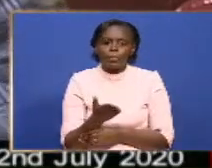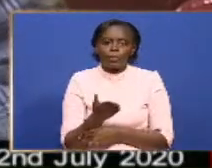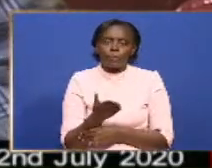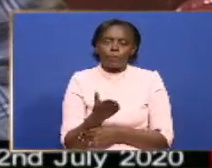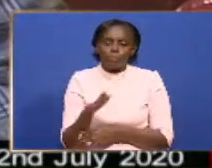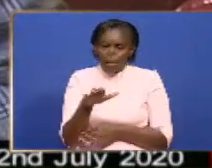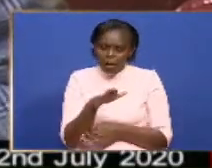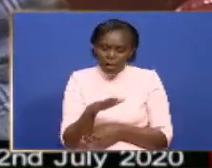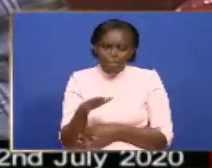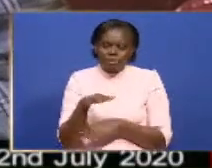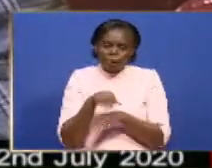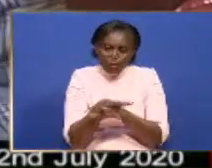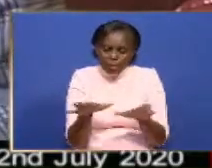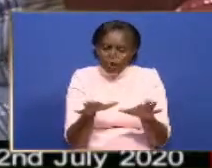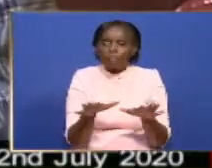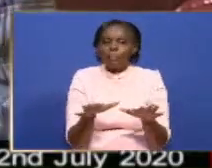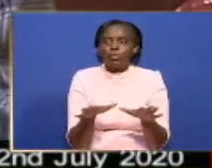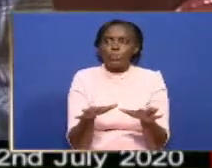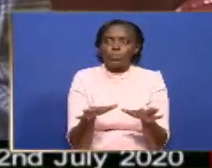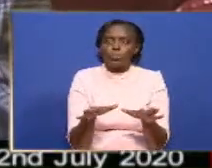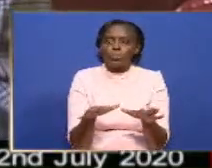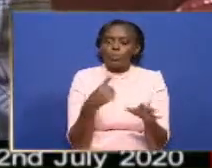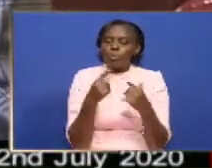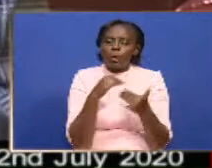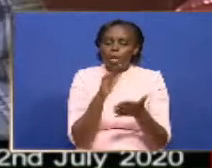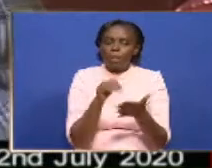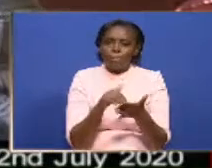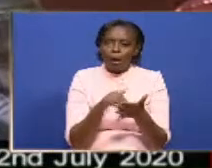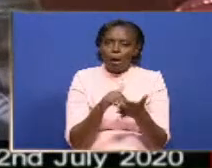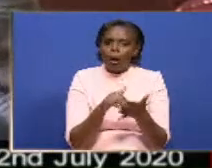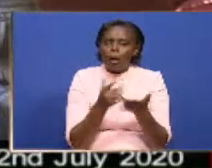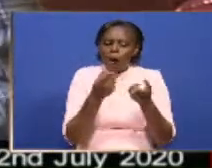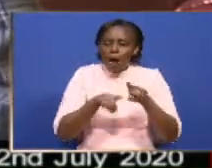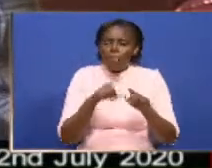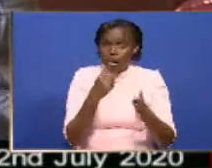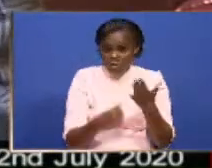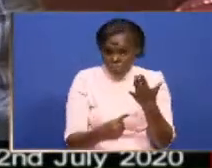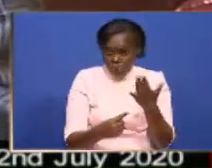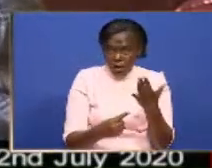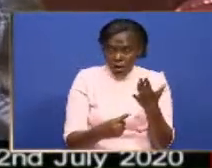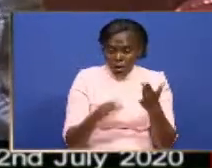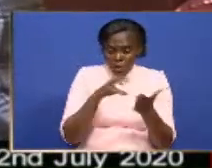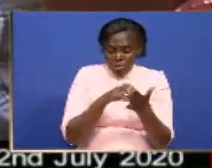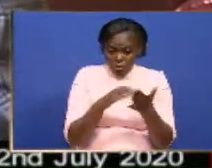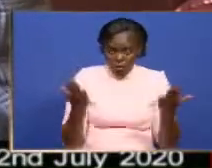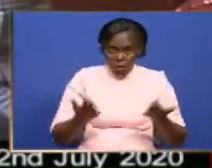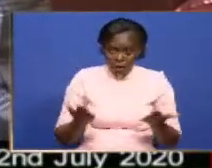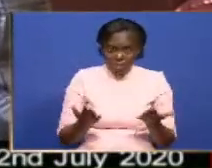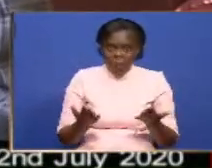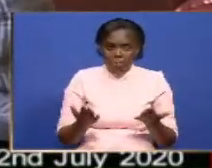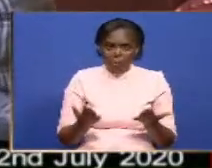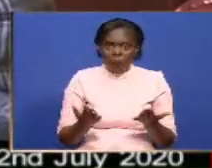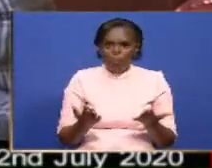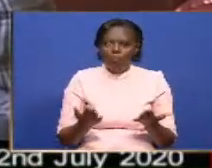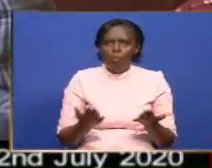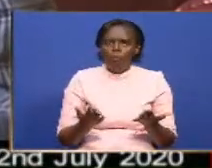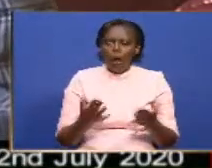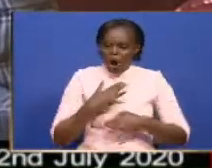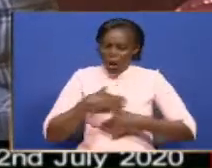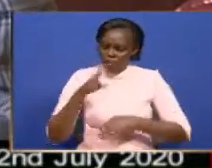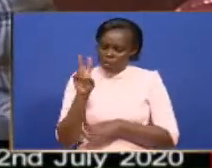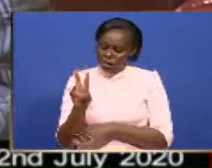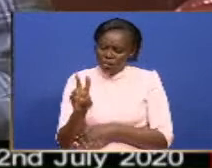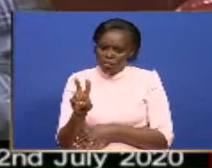about integration talks about what happens in a situation whereby two